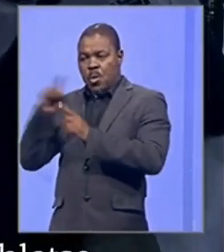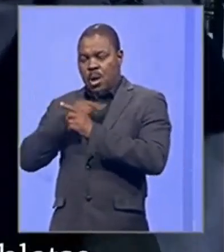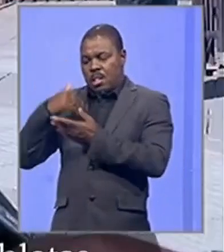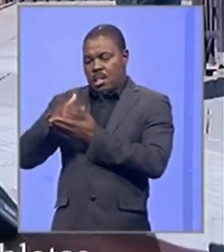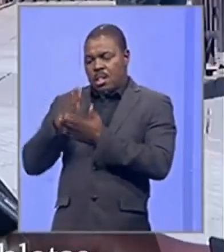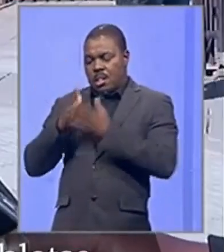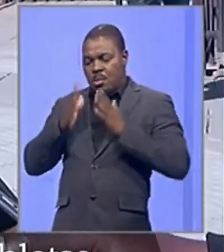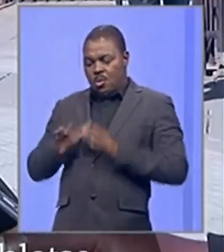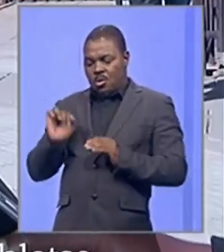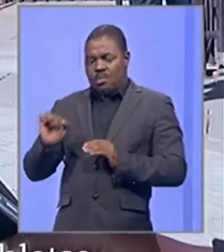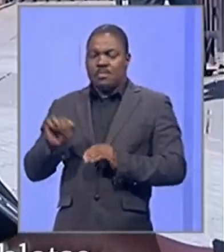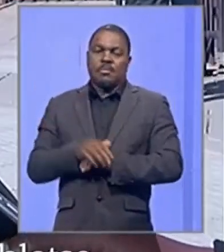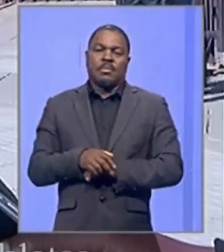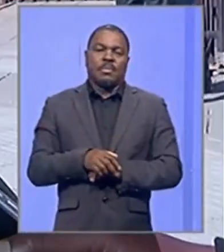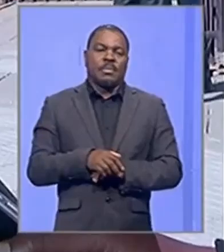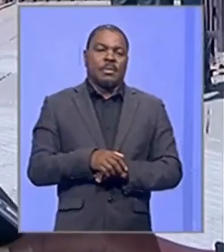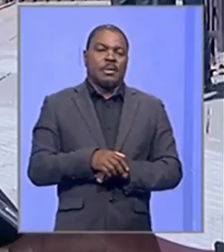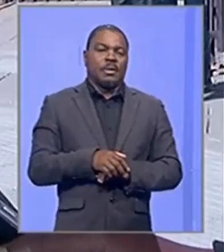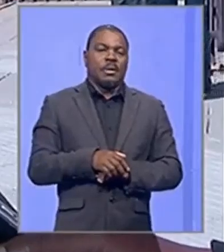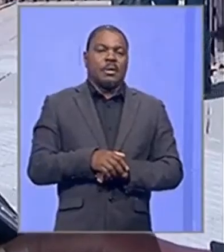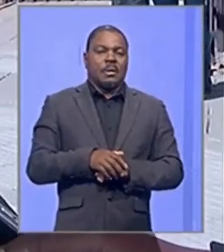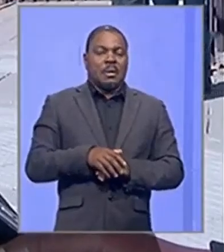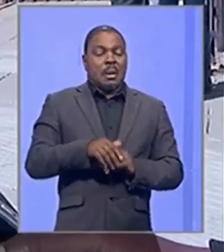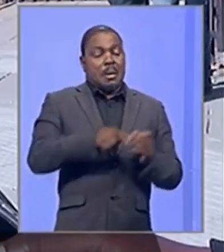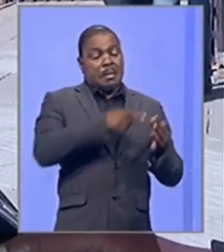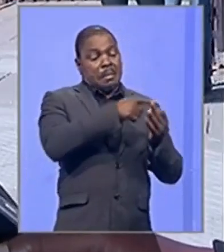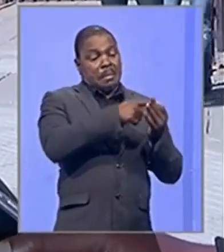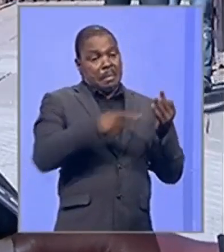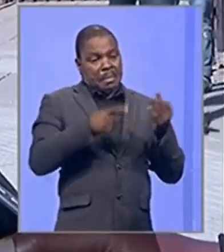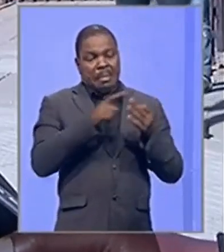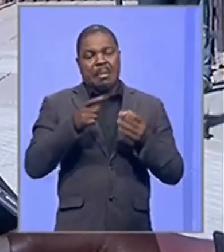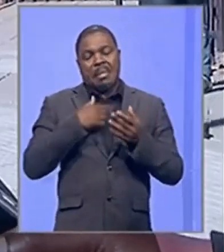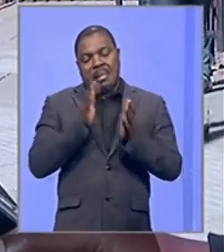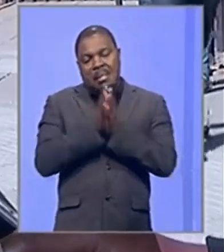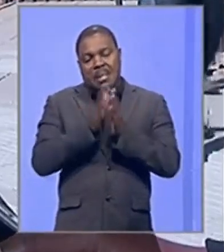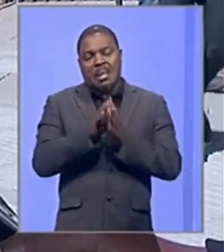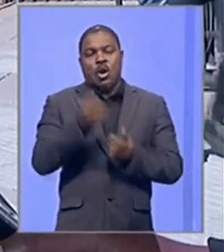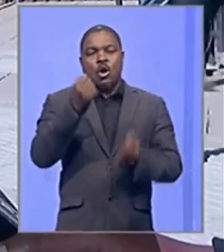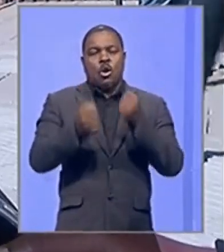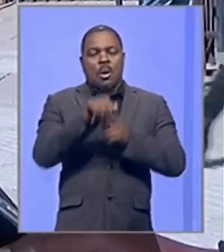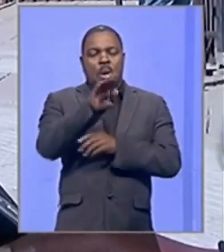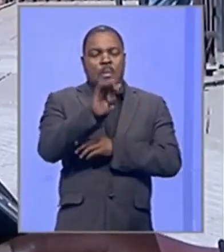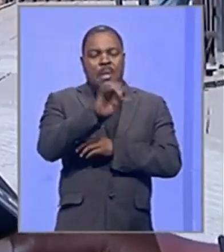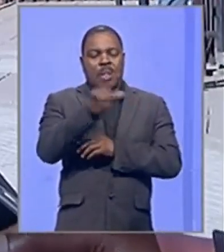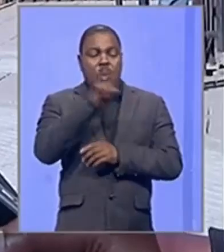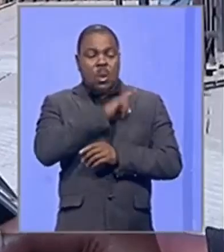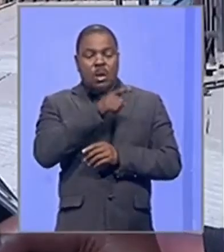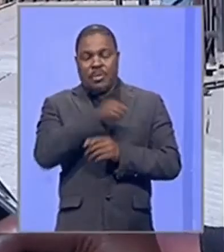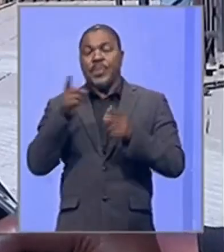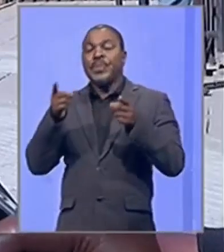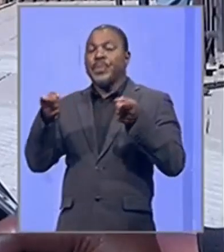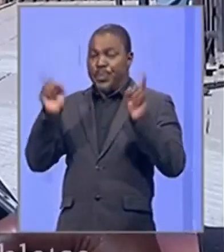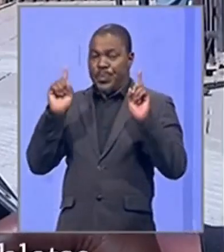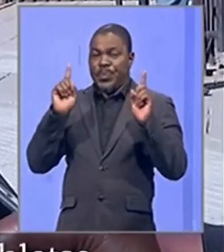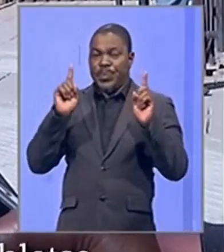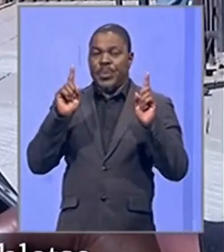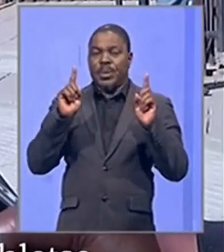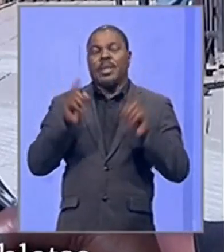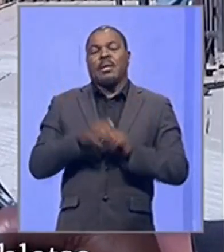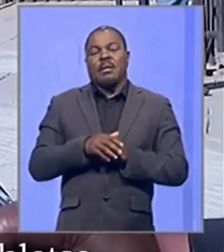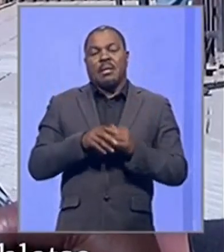bona. Ga re batle go bona babelaelwa ba bona beili ka gore ba kotsi thata mo go rona. Re santse re gatisa